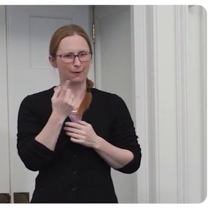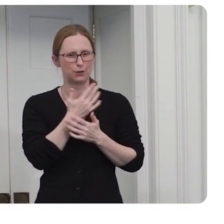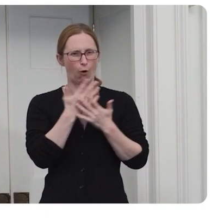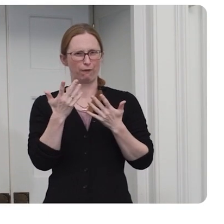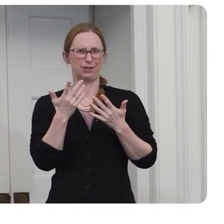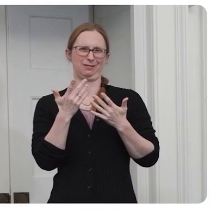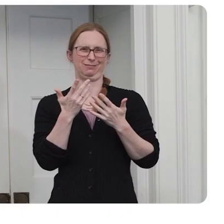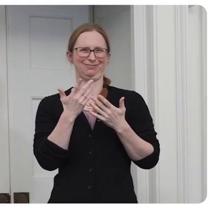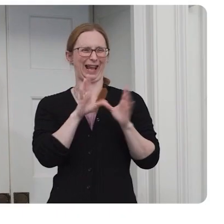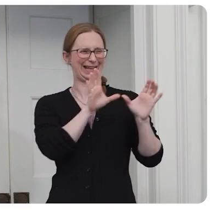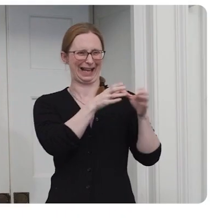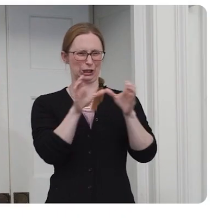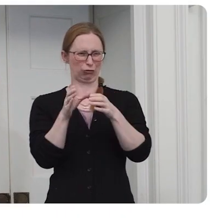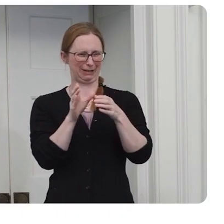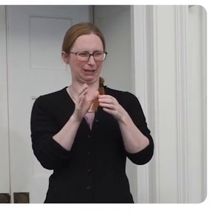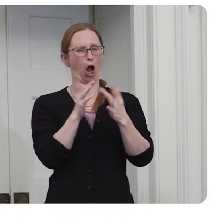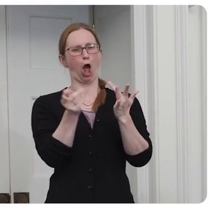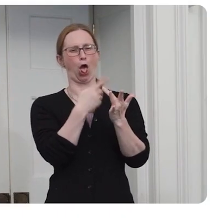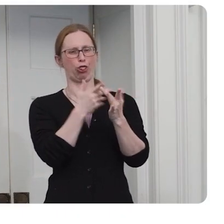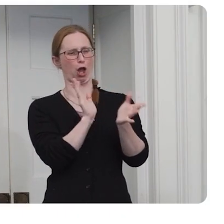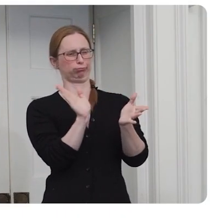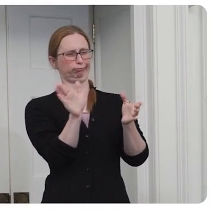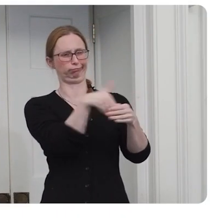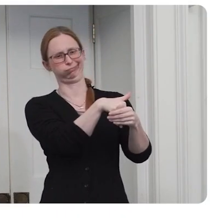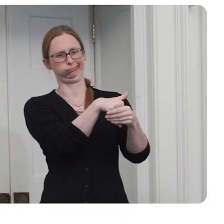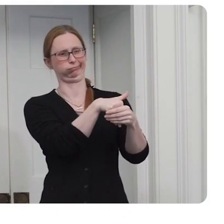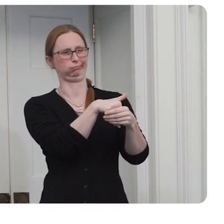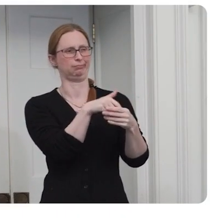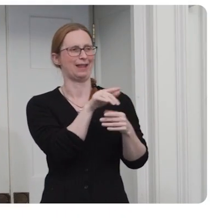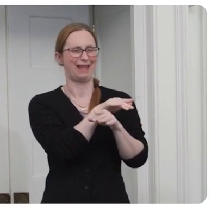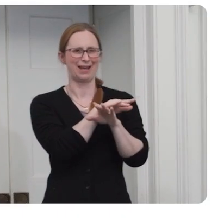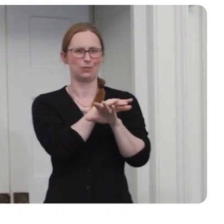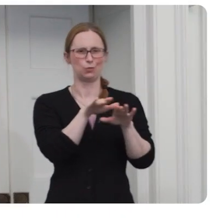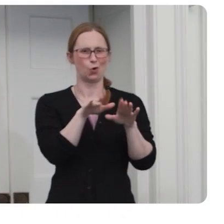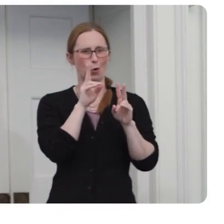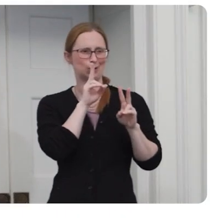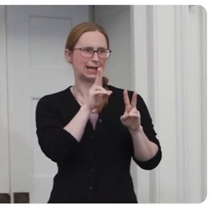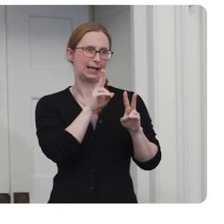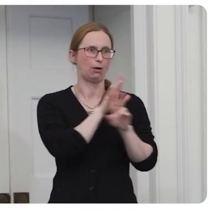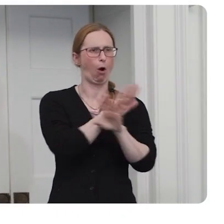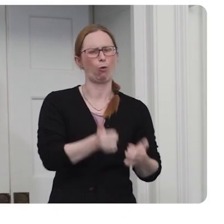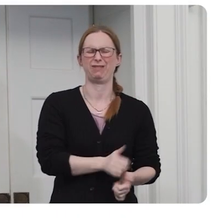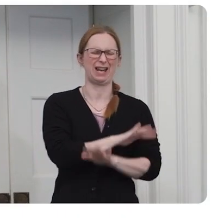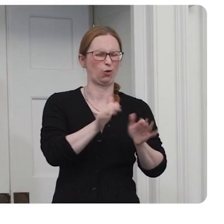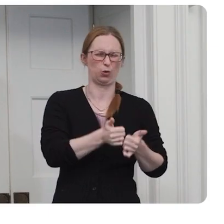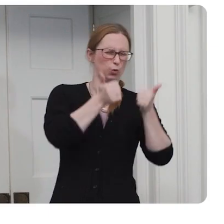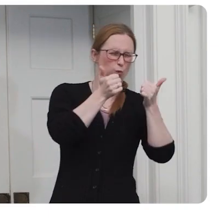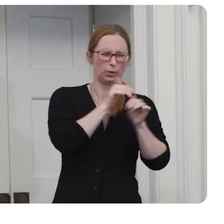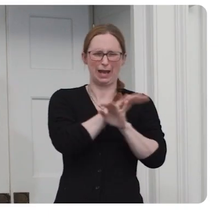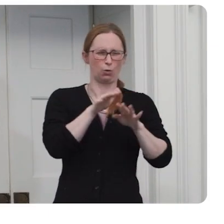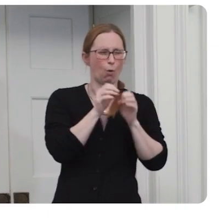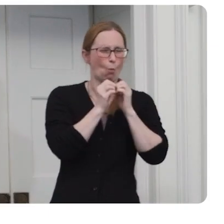they are often put into these categories and othered. And they are seen as not good